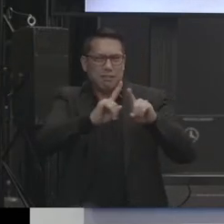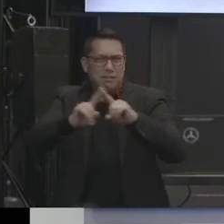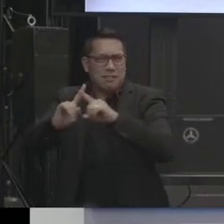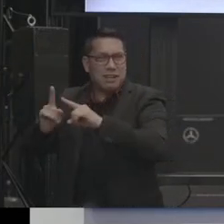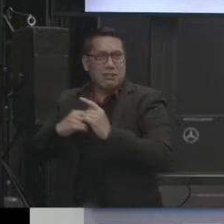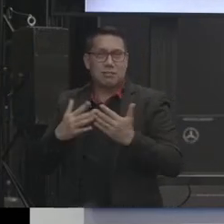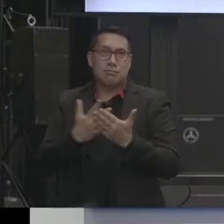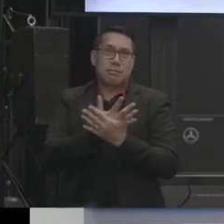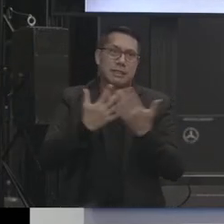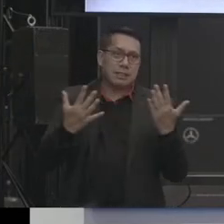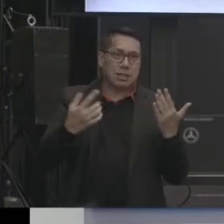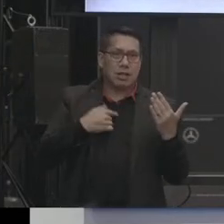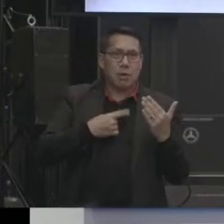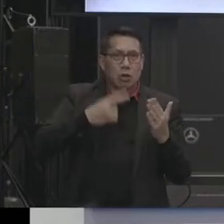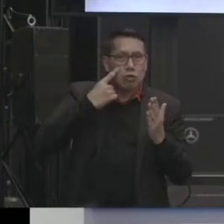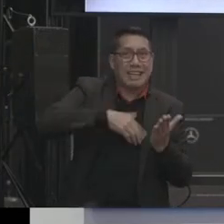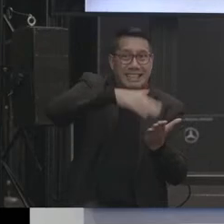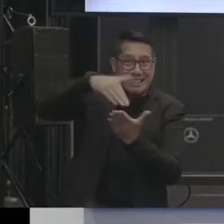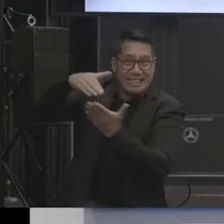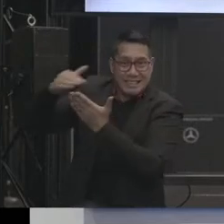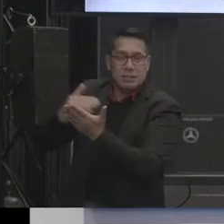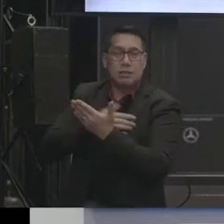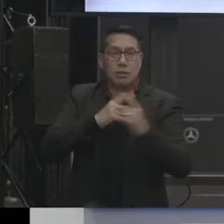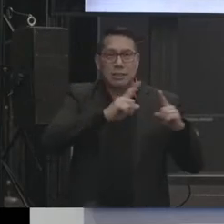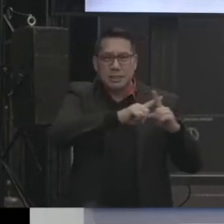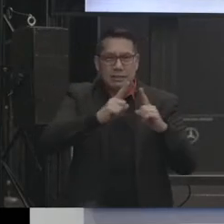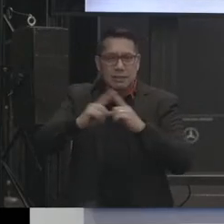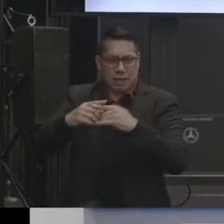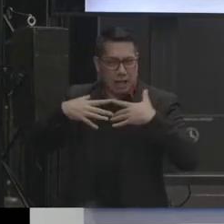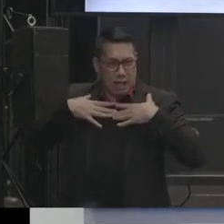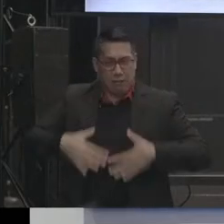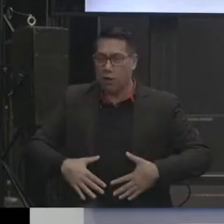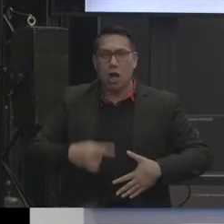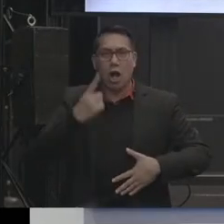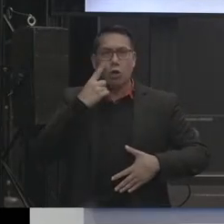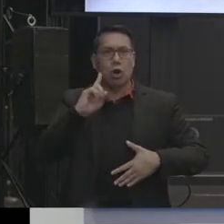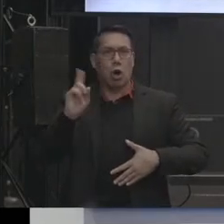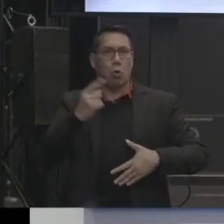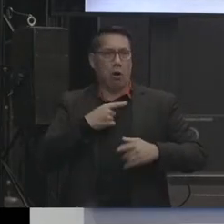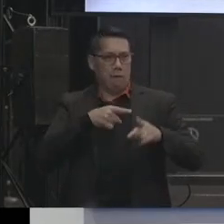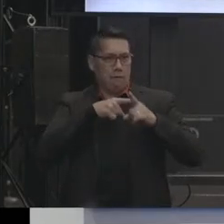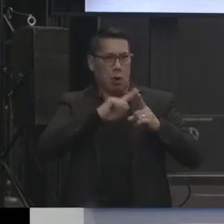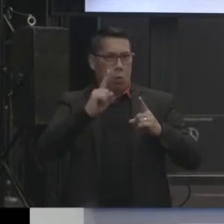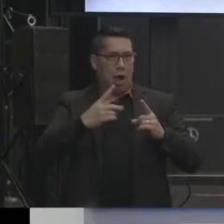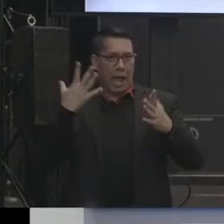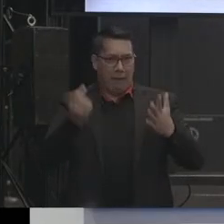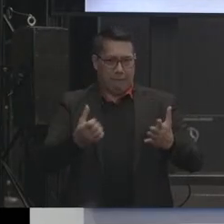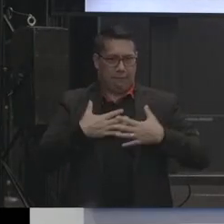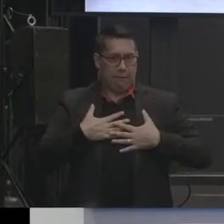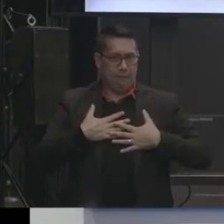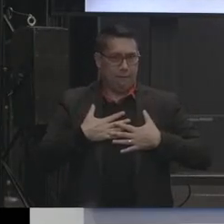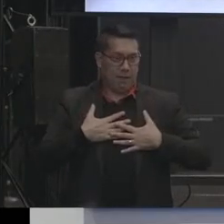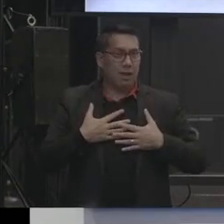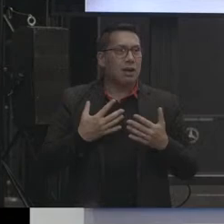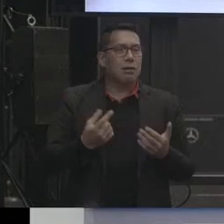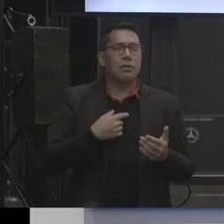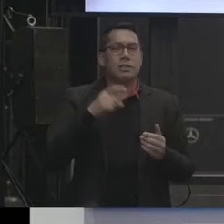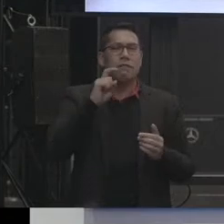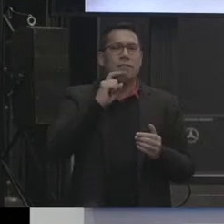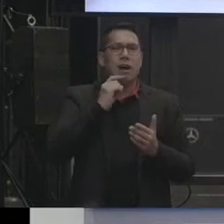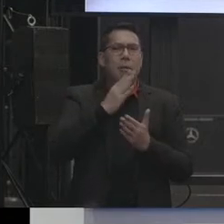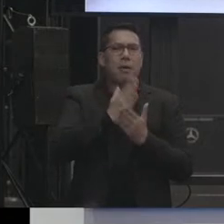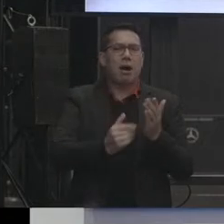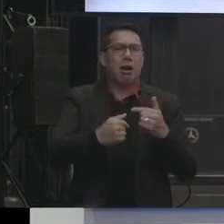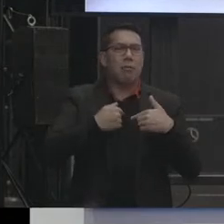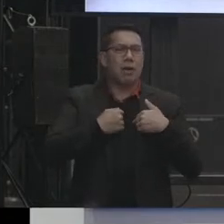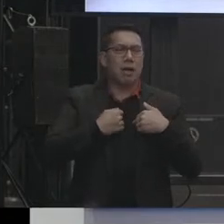trying to go outsource every single outfit. So I kind of do base it on what I have at hand, which is also one of the most fun parts for me is